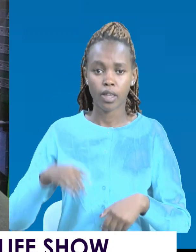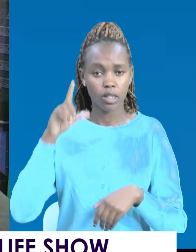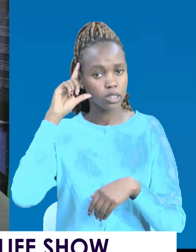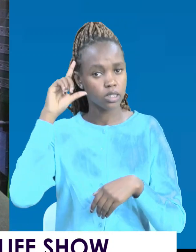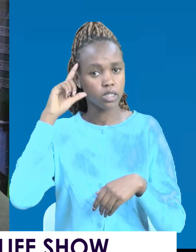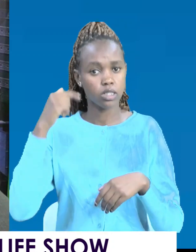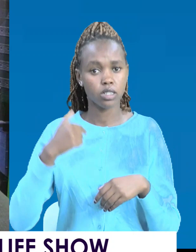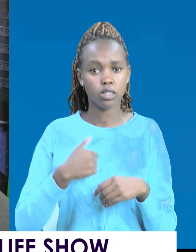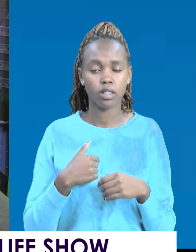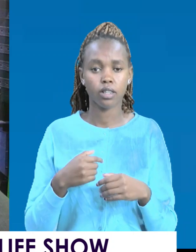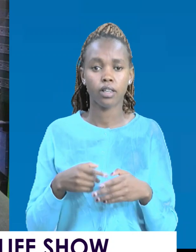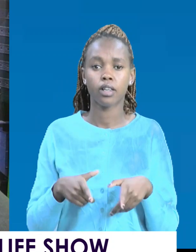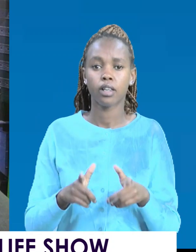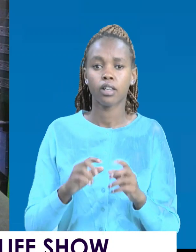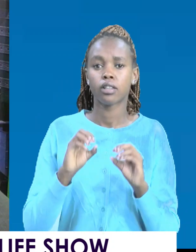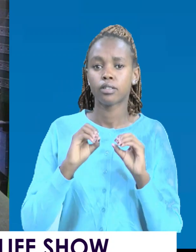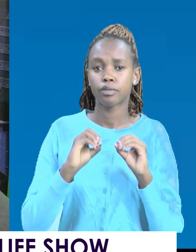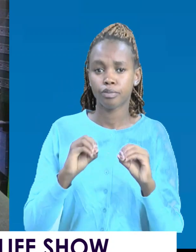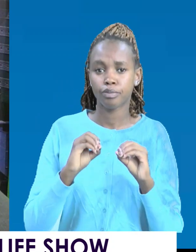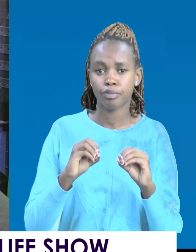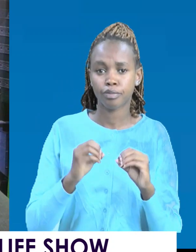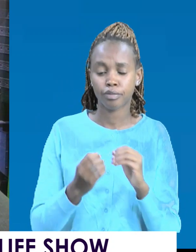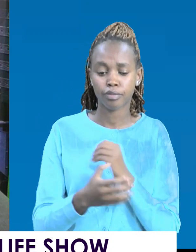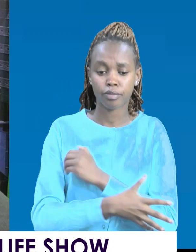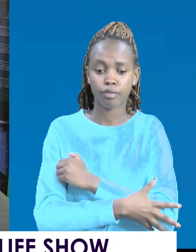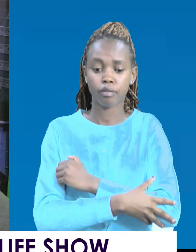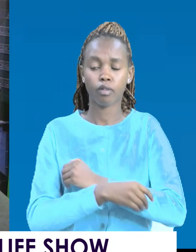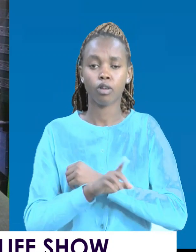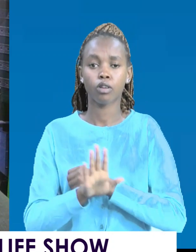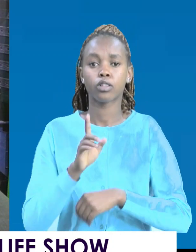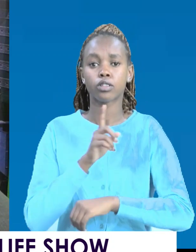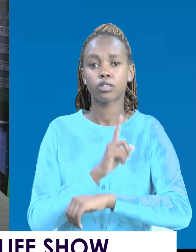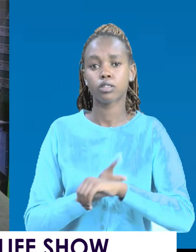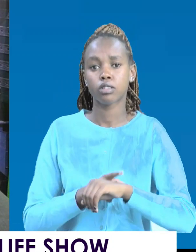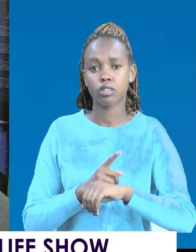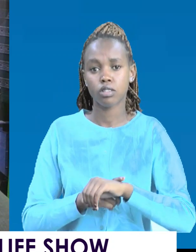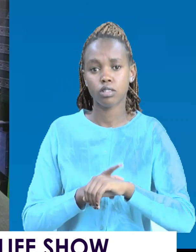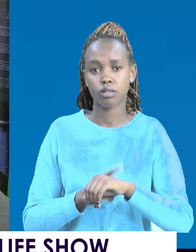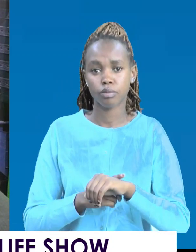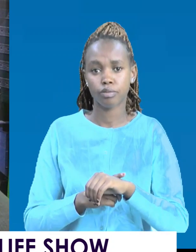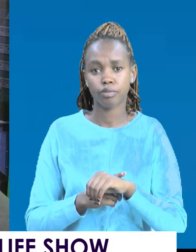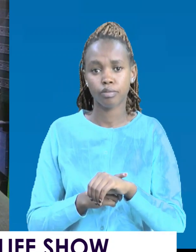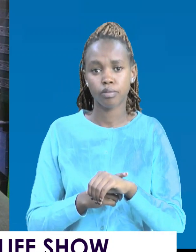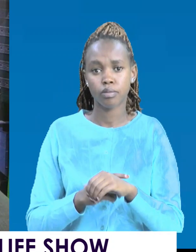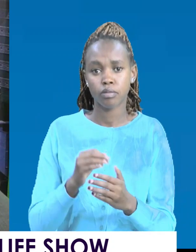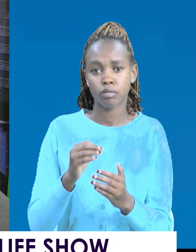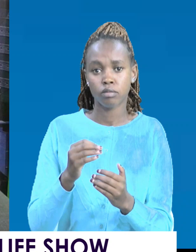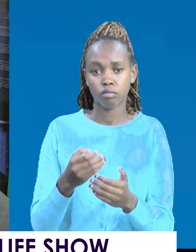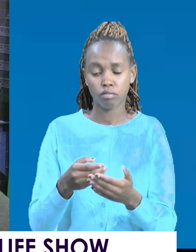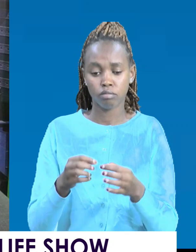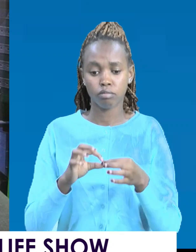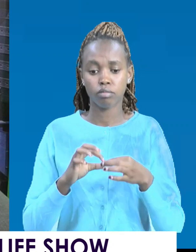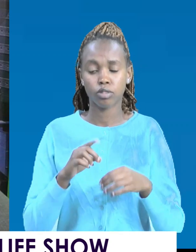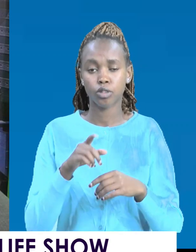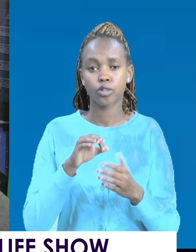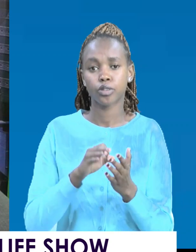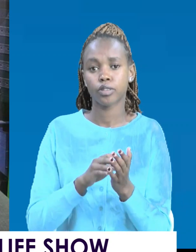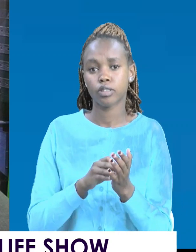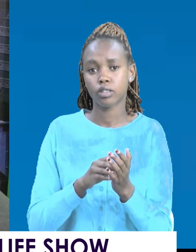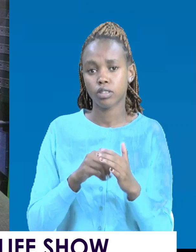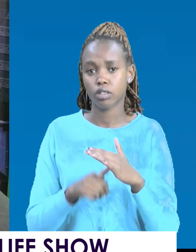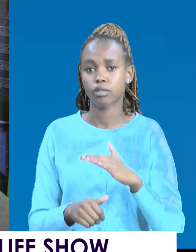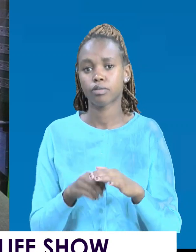Do not let anybody steal your time to birth visions. And just in case you're at a point where you